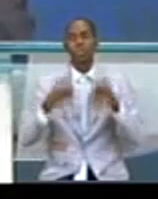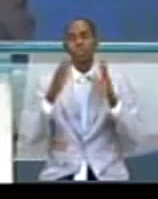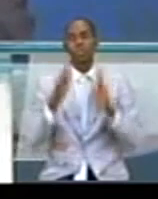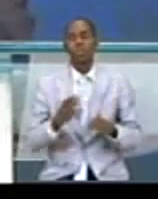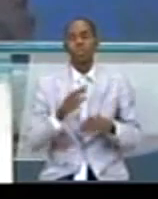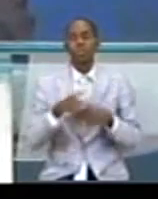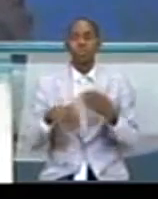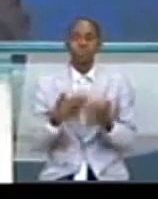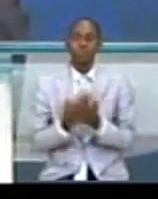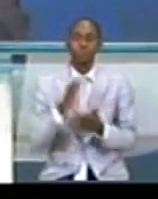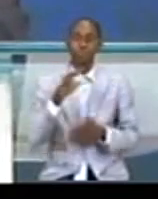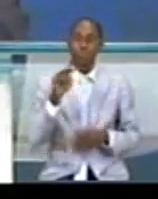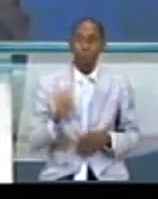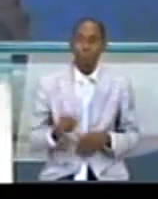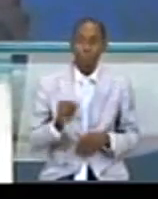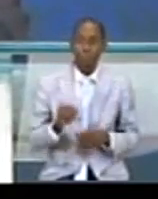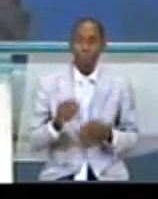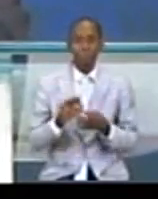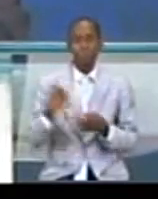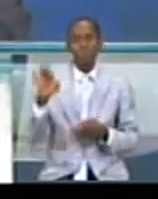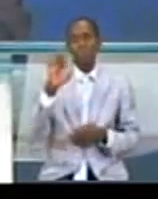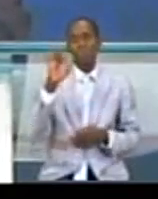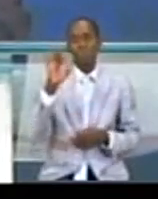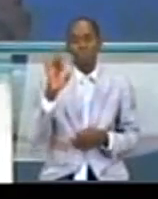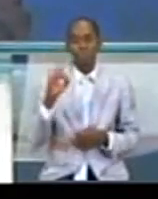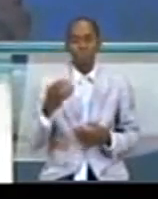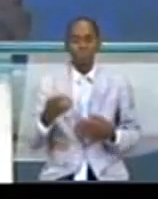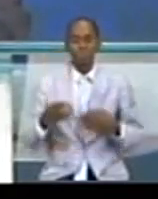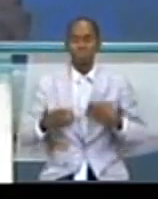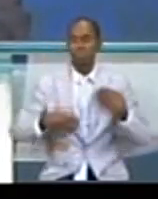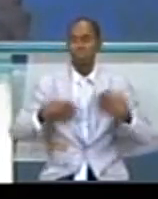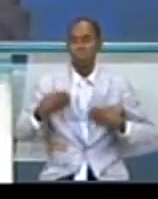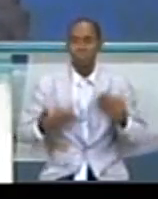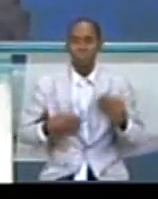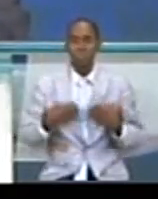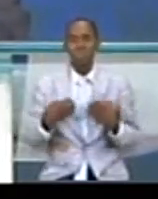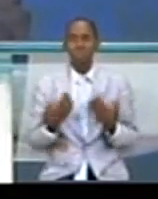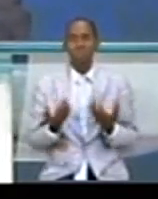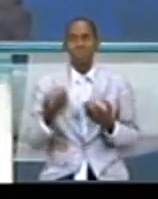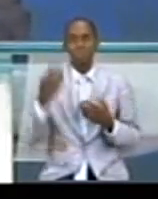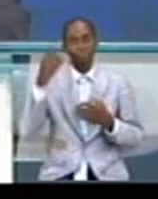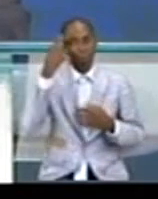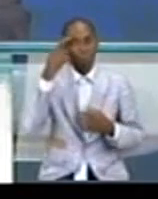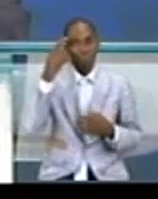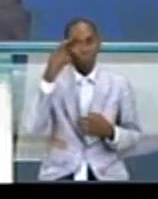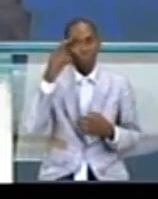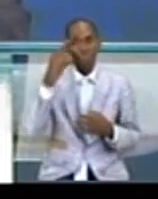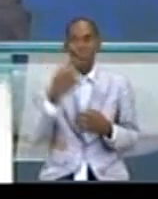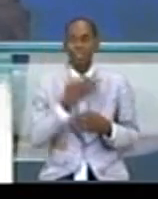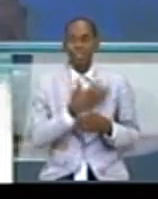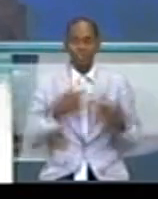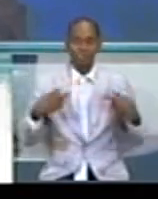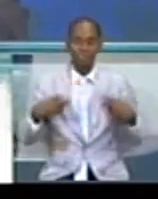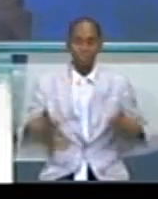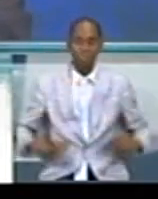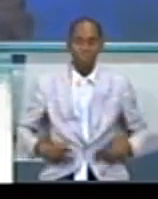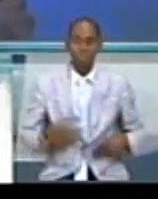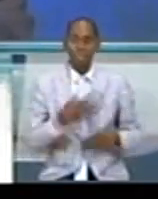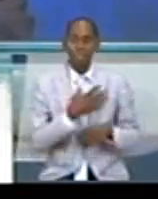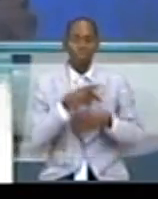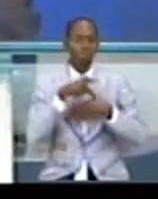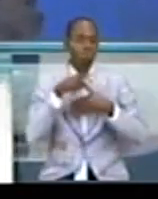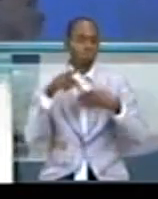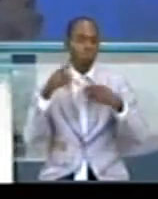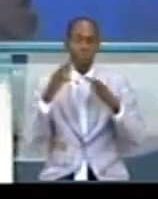your needs, spiritual, emotional, psychological, and physical, and